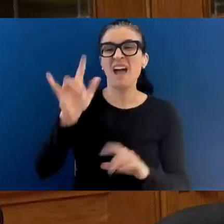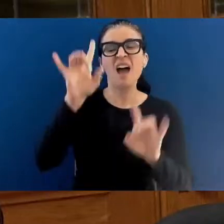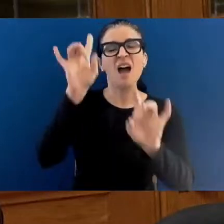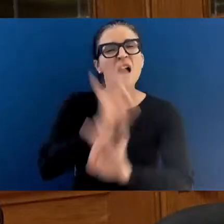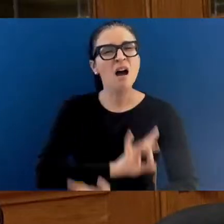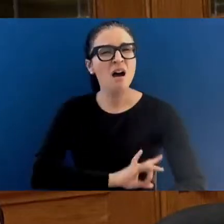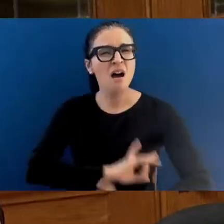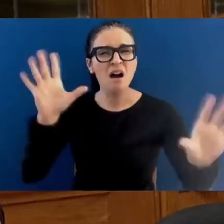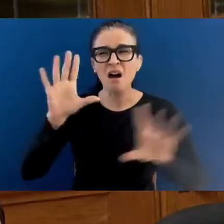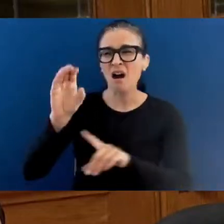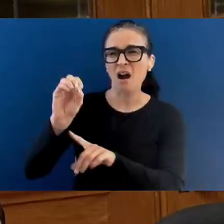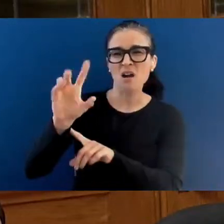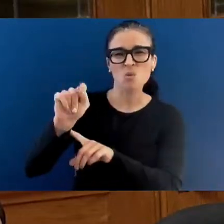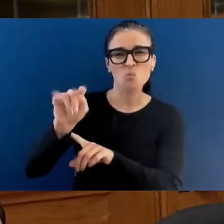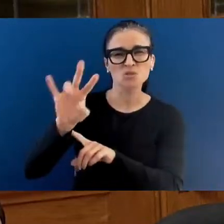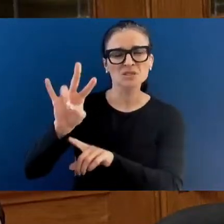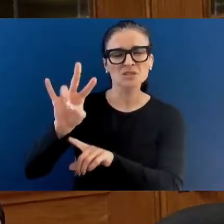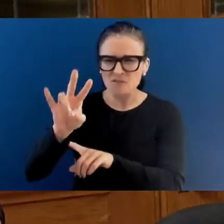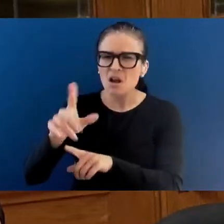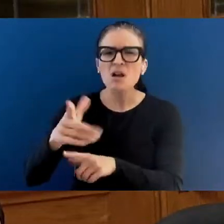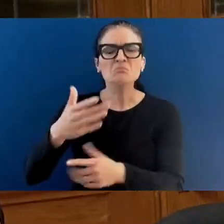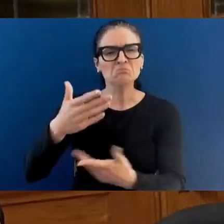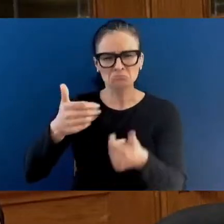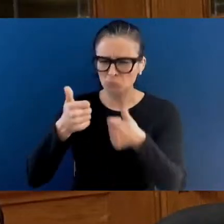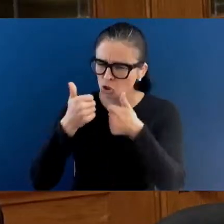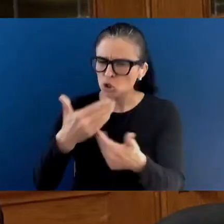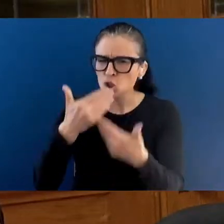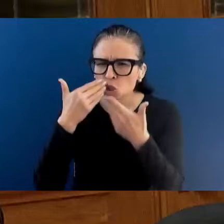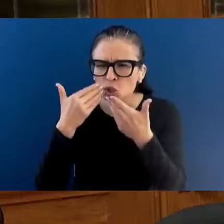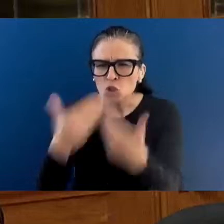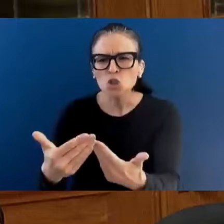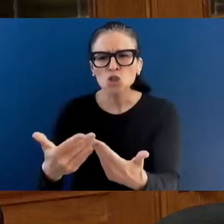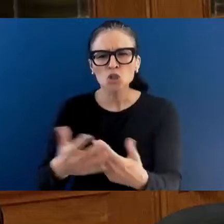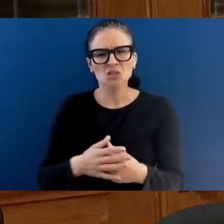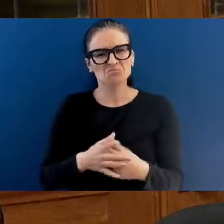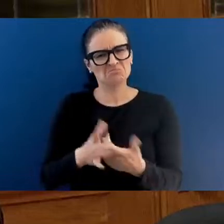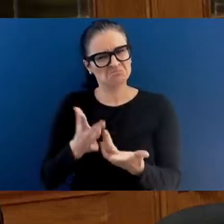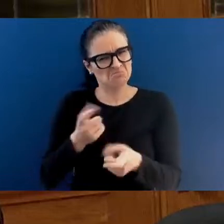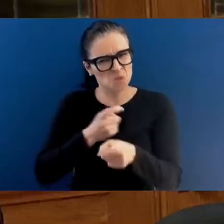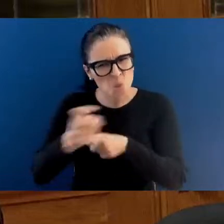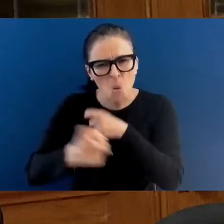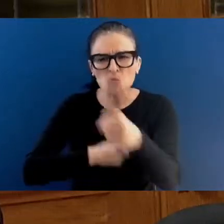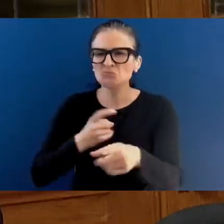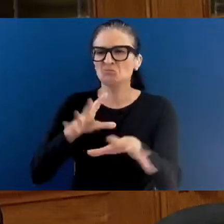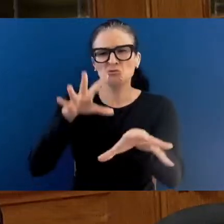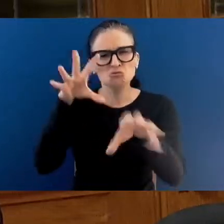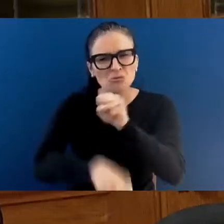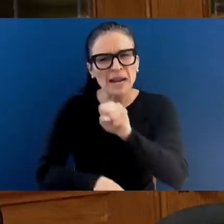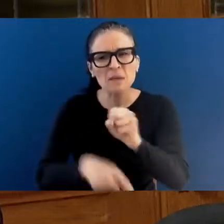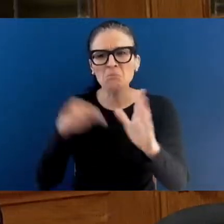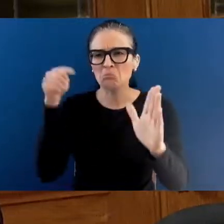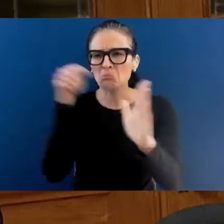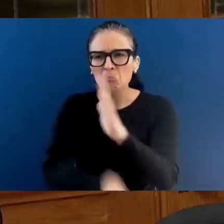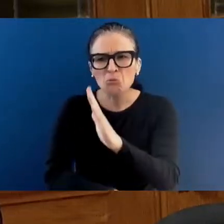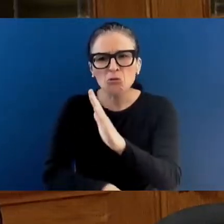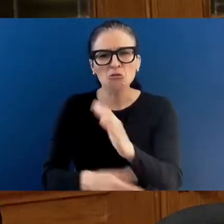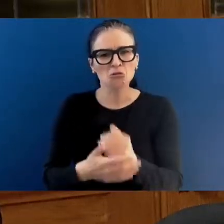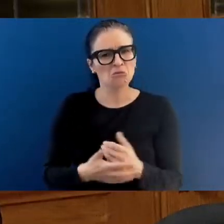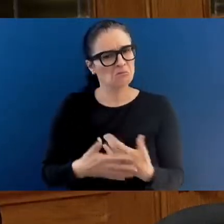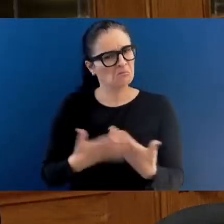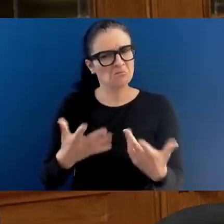murder, torture, and kidnapping of innocent Jewish people as